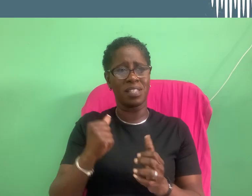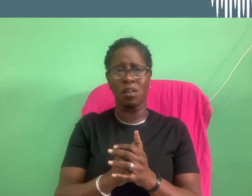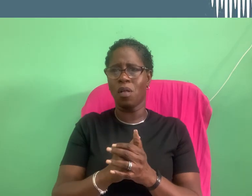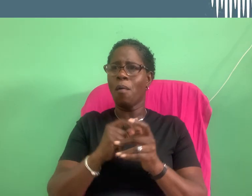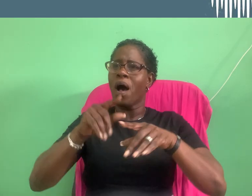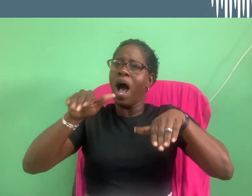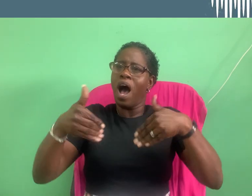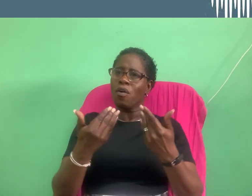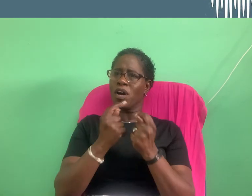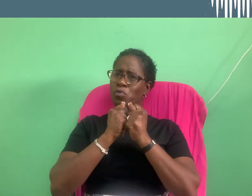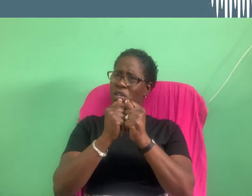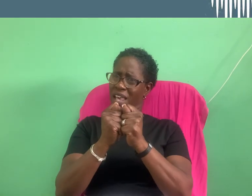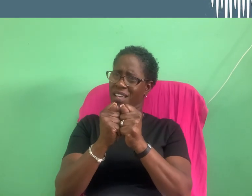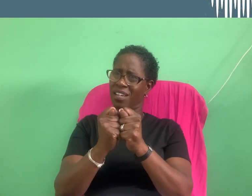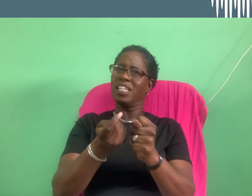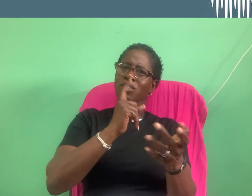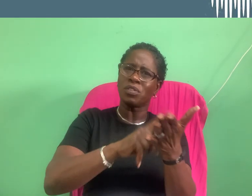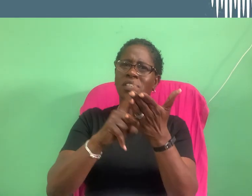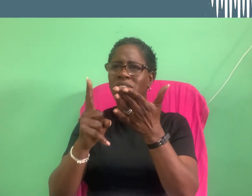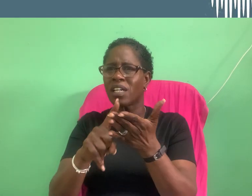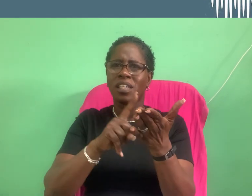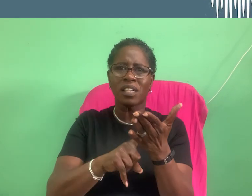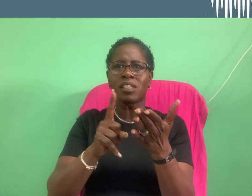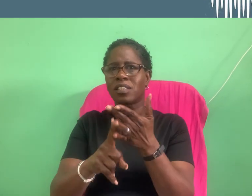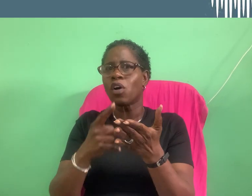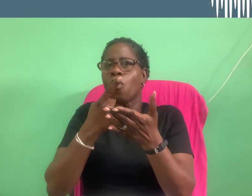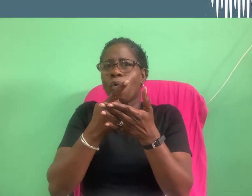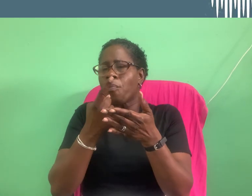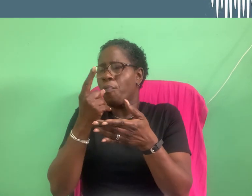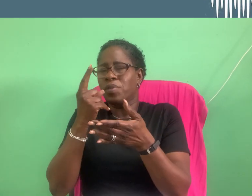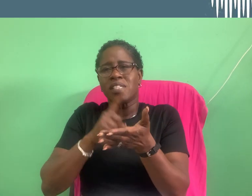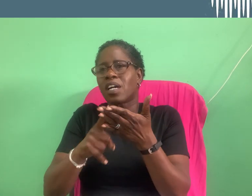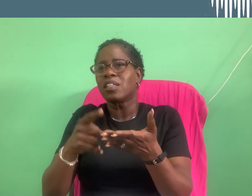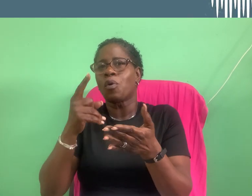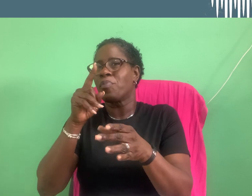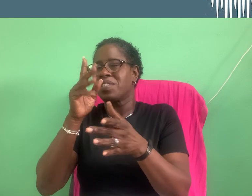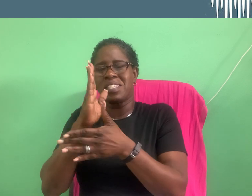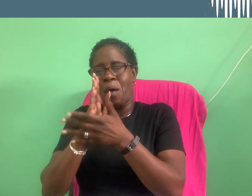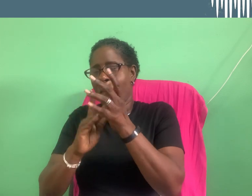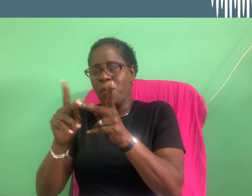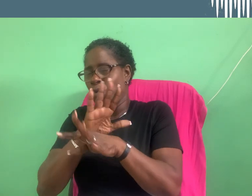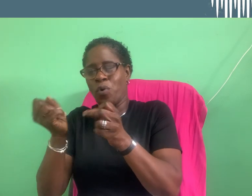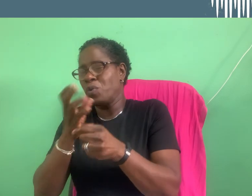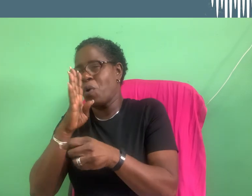do we come together to talk about things that typically people feel very nervous to